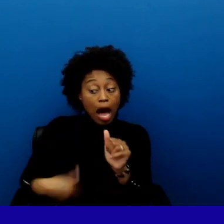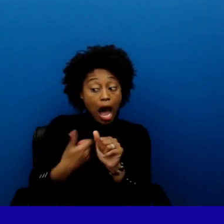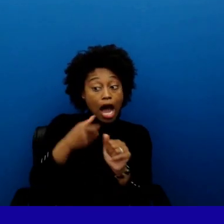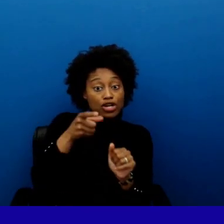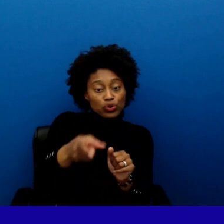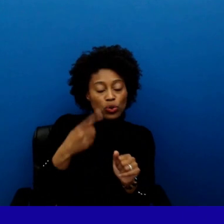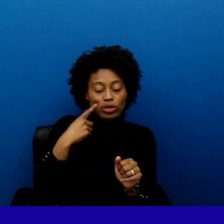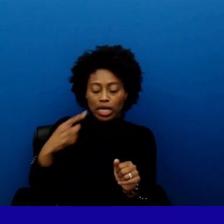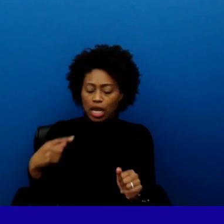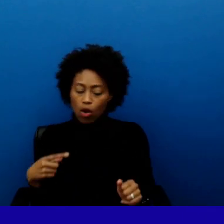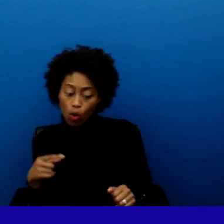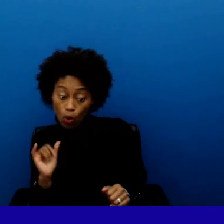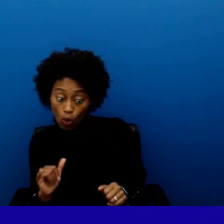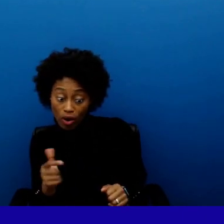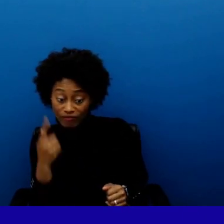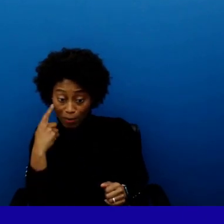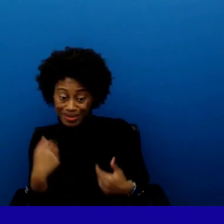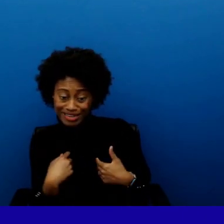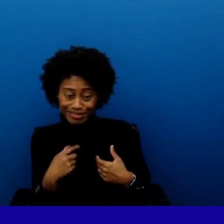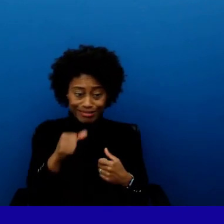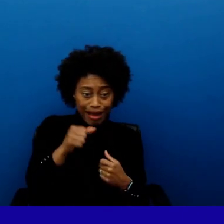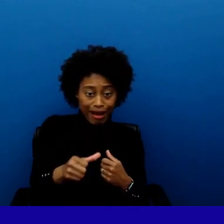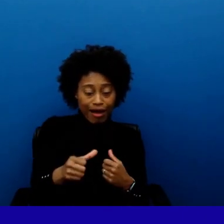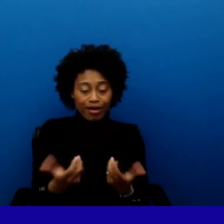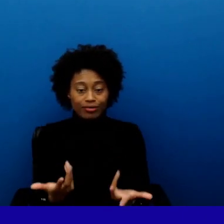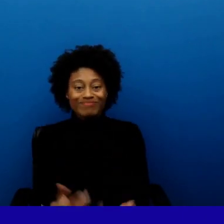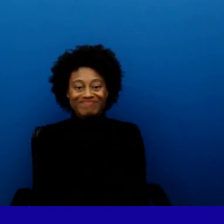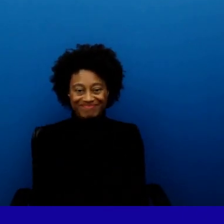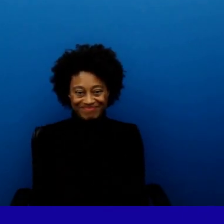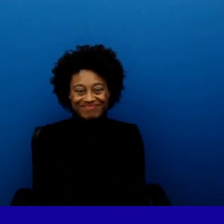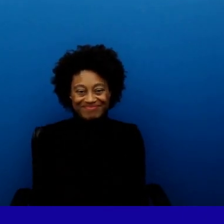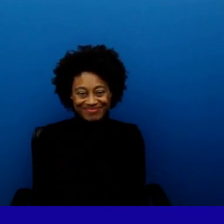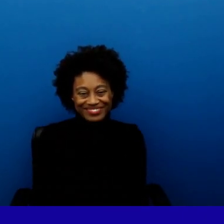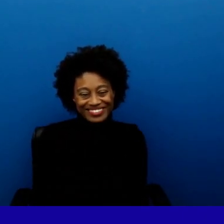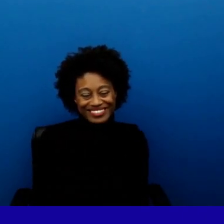help people who come buy it to figure out if this book is for me or not.